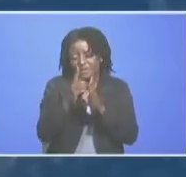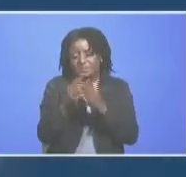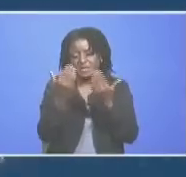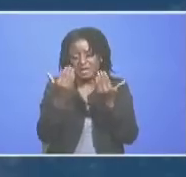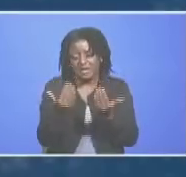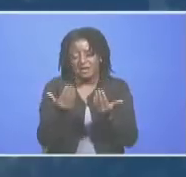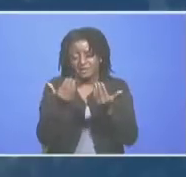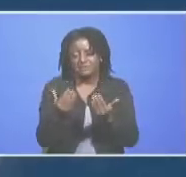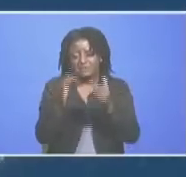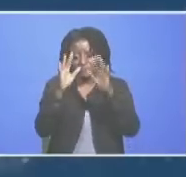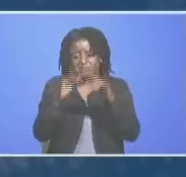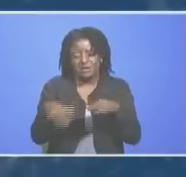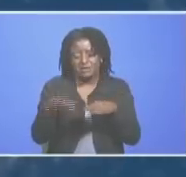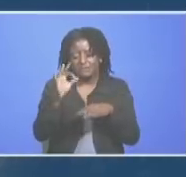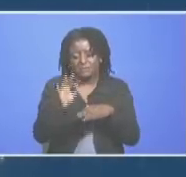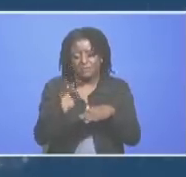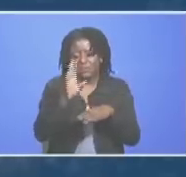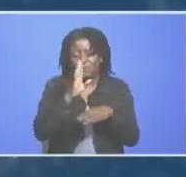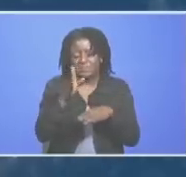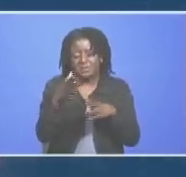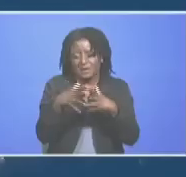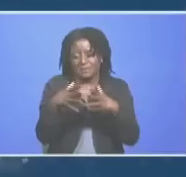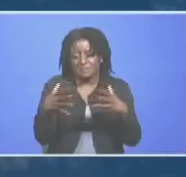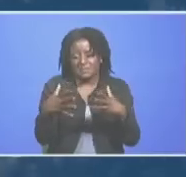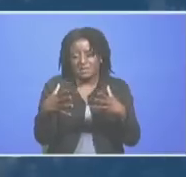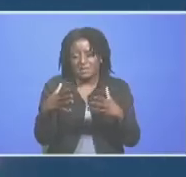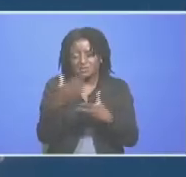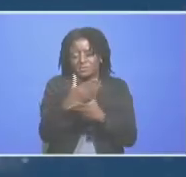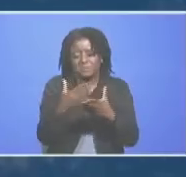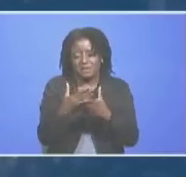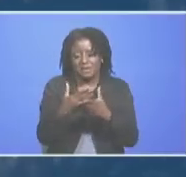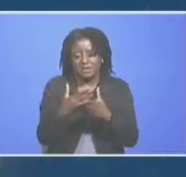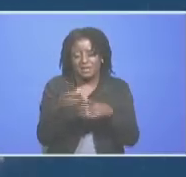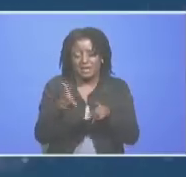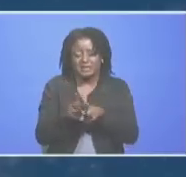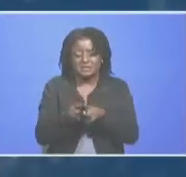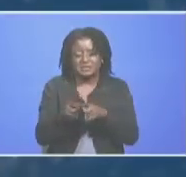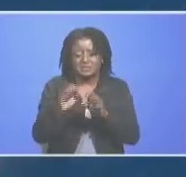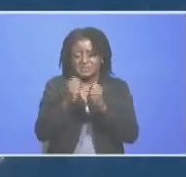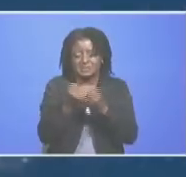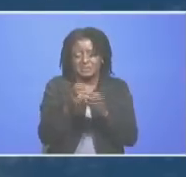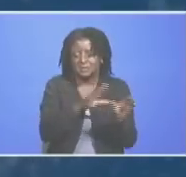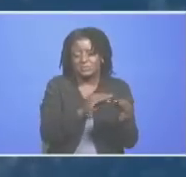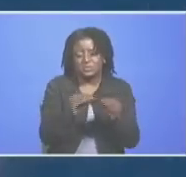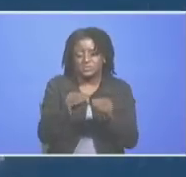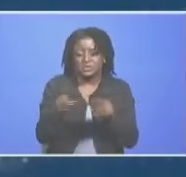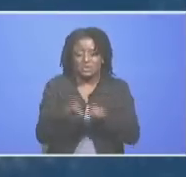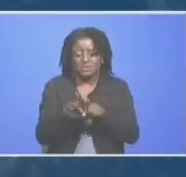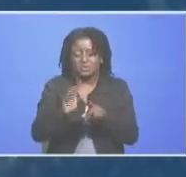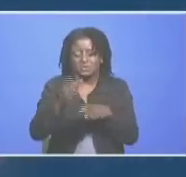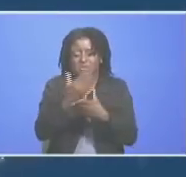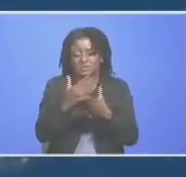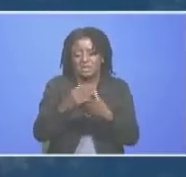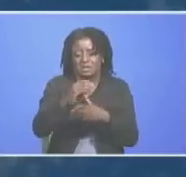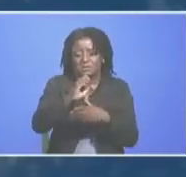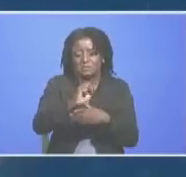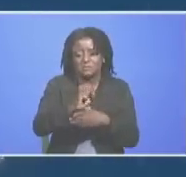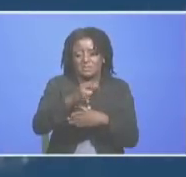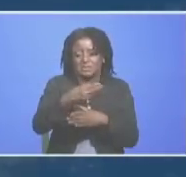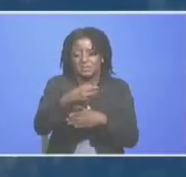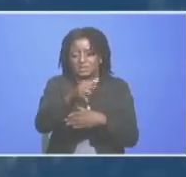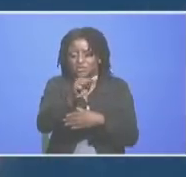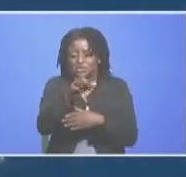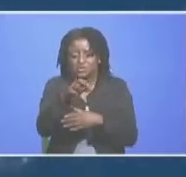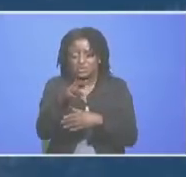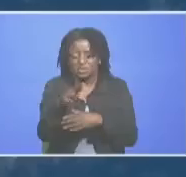factor in the Leeward Islands as that system moves along that way. But we also have some sharing that is taking place in the upper levels